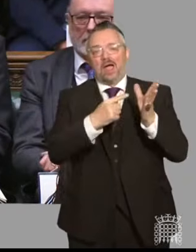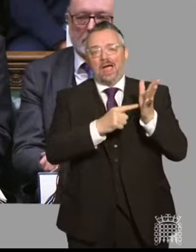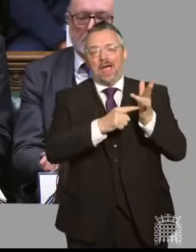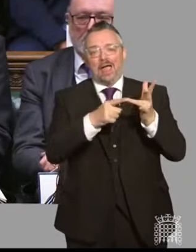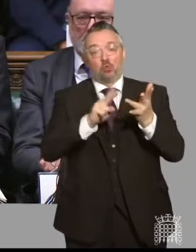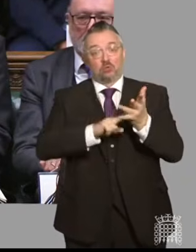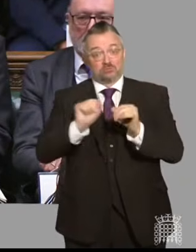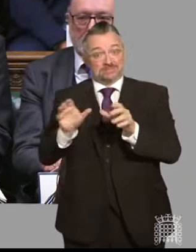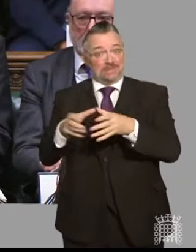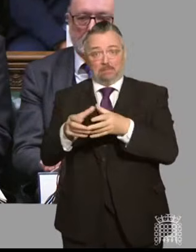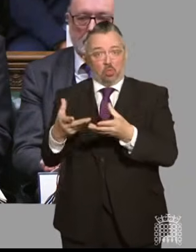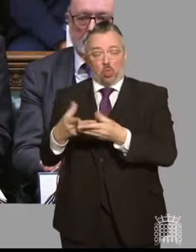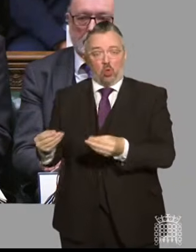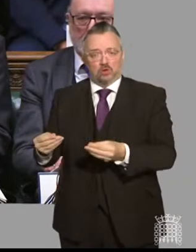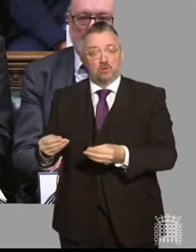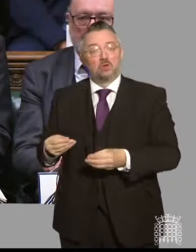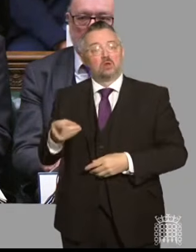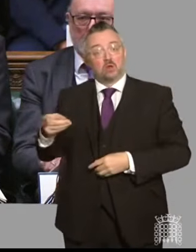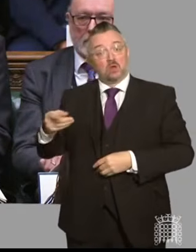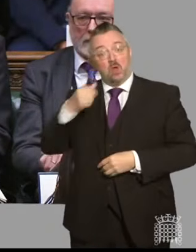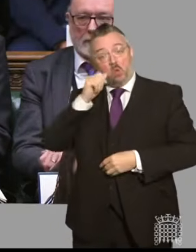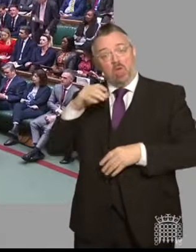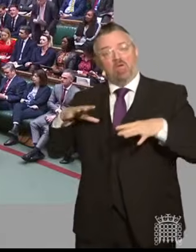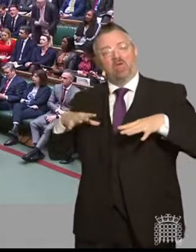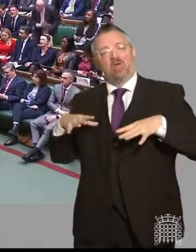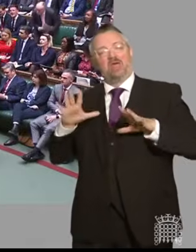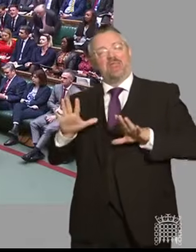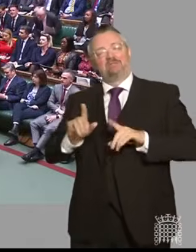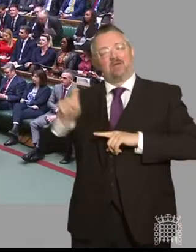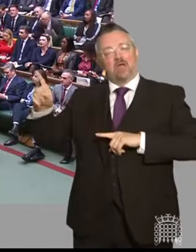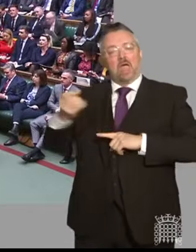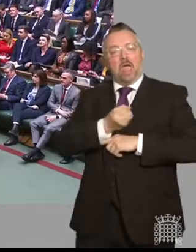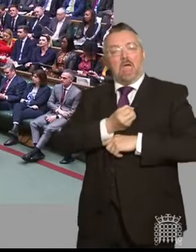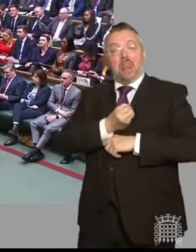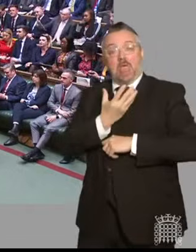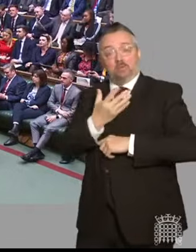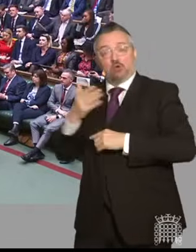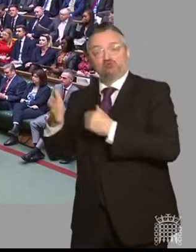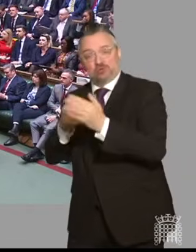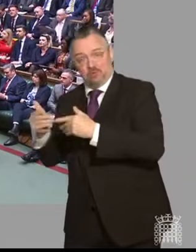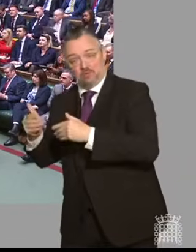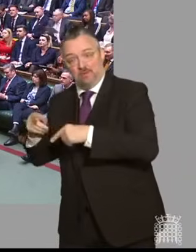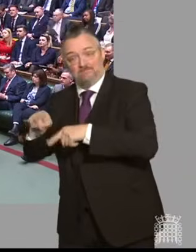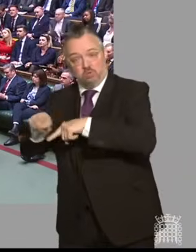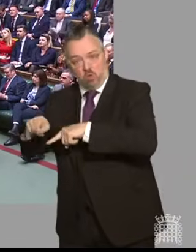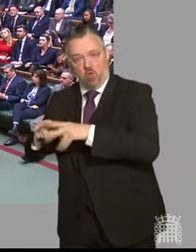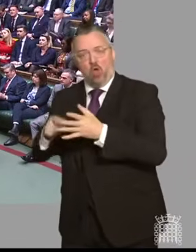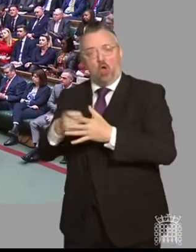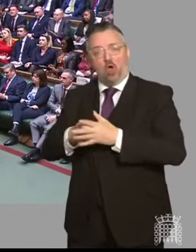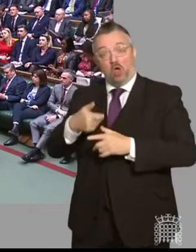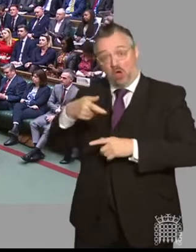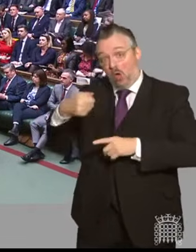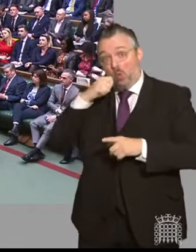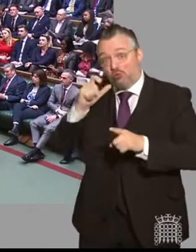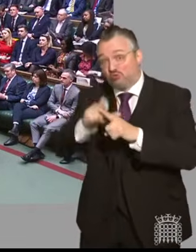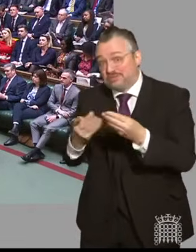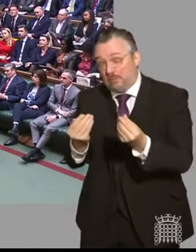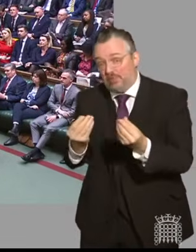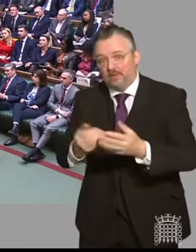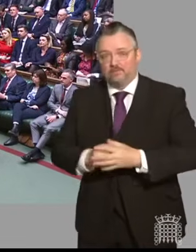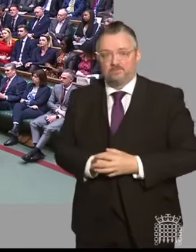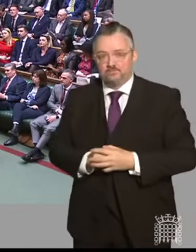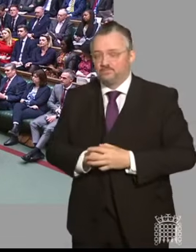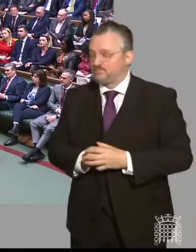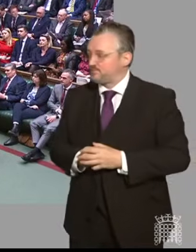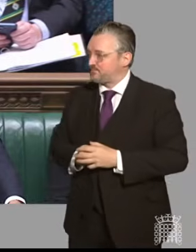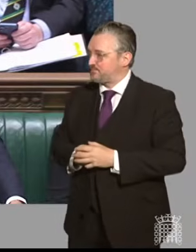future Labour government to act on behalf of football fans? Well, Mr. Speaker, the independent regulator will put fans